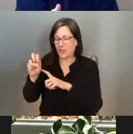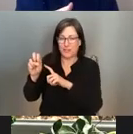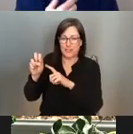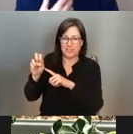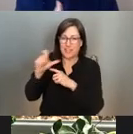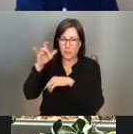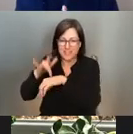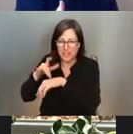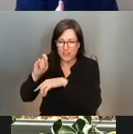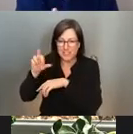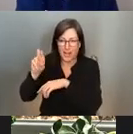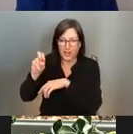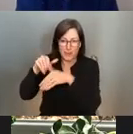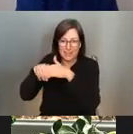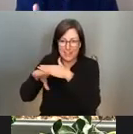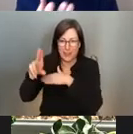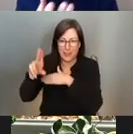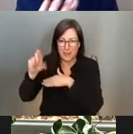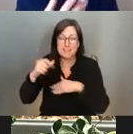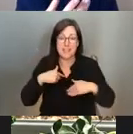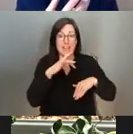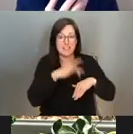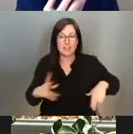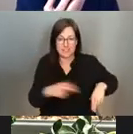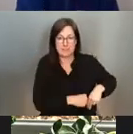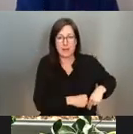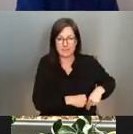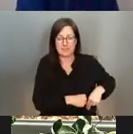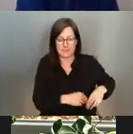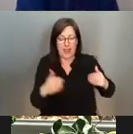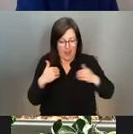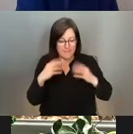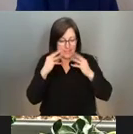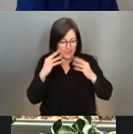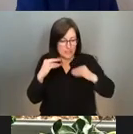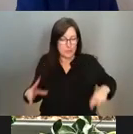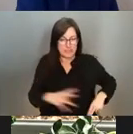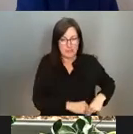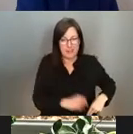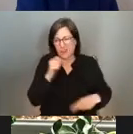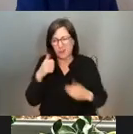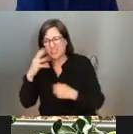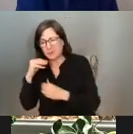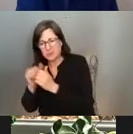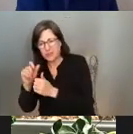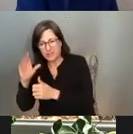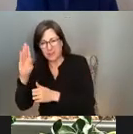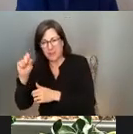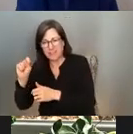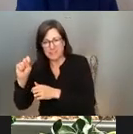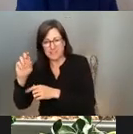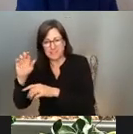with that tire necessarily as much as they could represent, have that representation of the seatbelt, something that they can learn